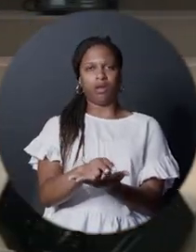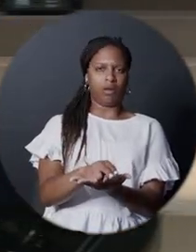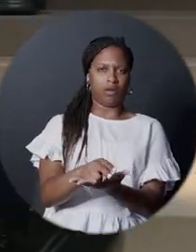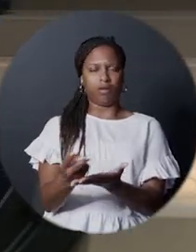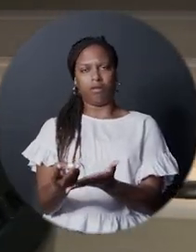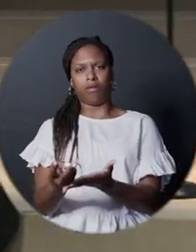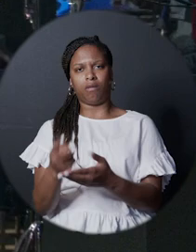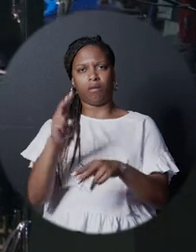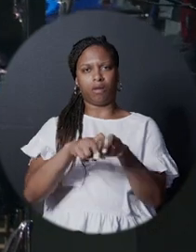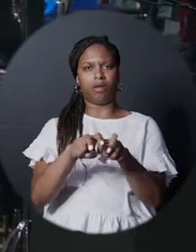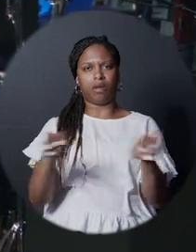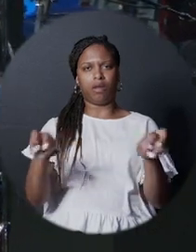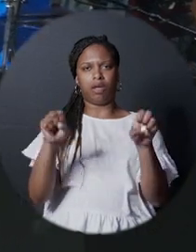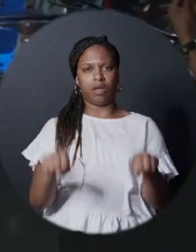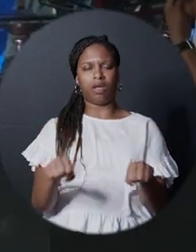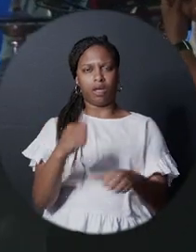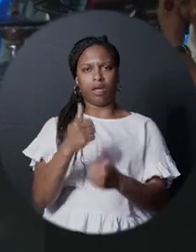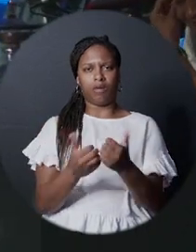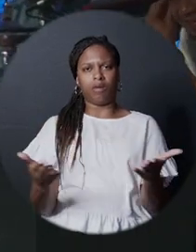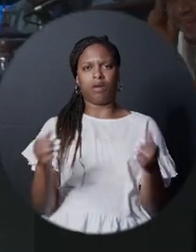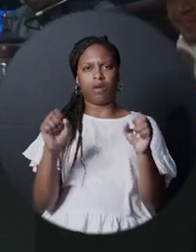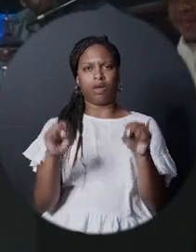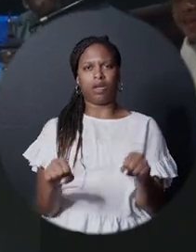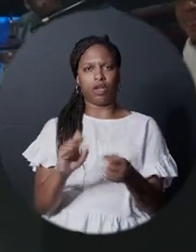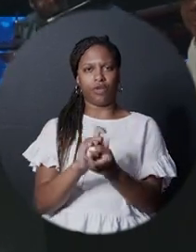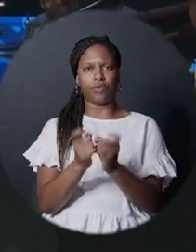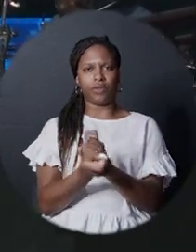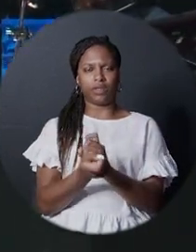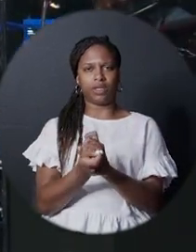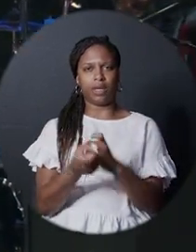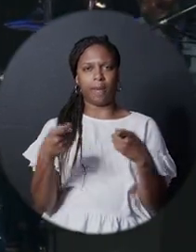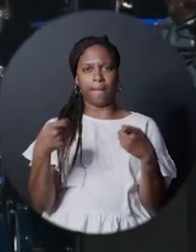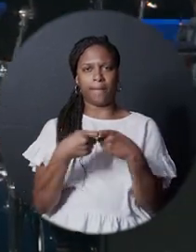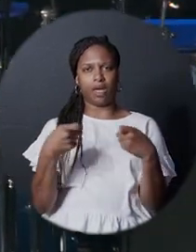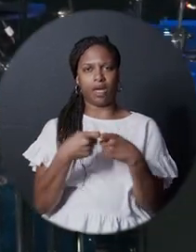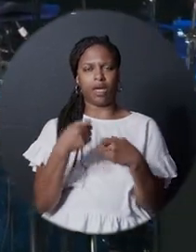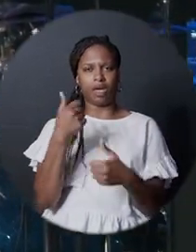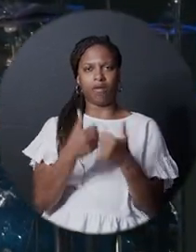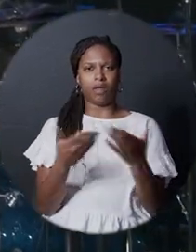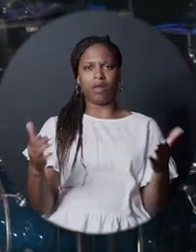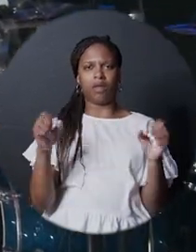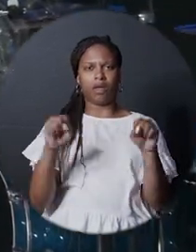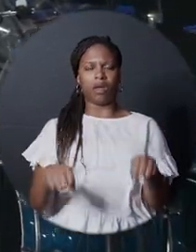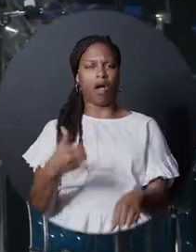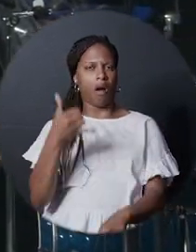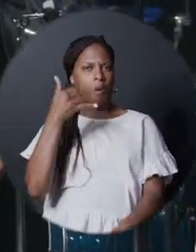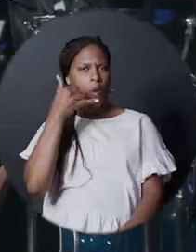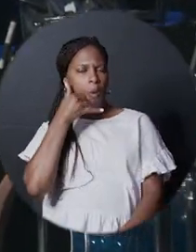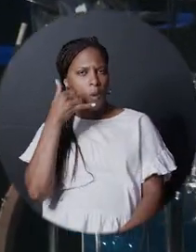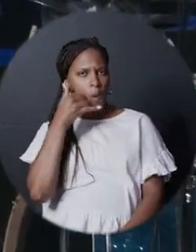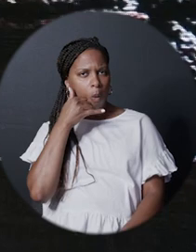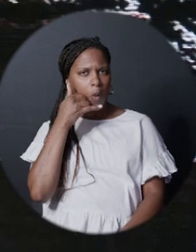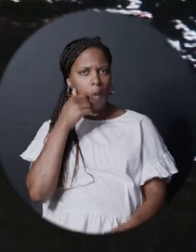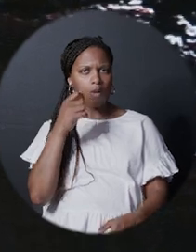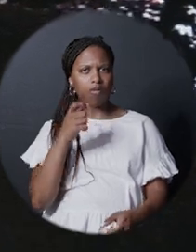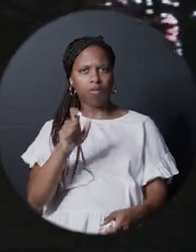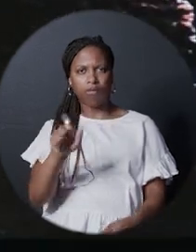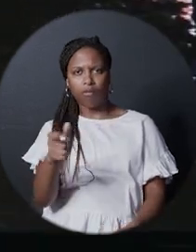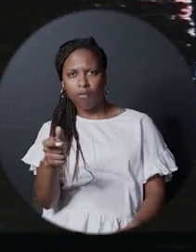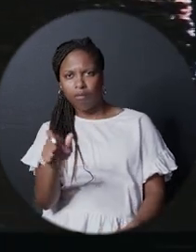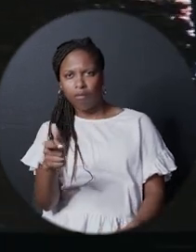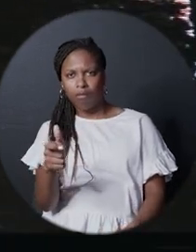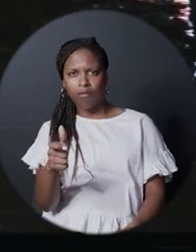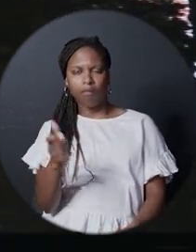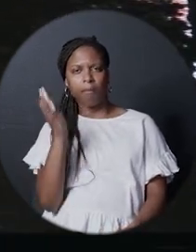rolling over. I'm trying to stay on the couch as long as possible. I've done everything I can. I changed the batteries. I did everything I could. So I called in to